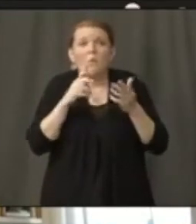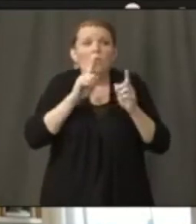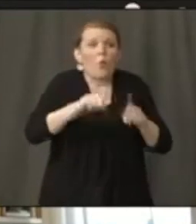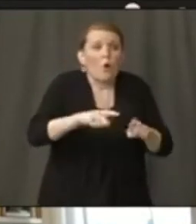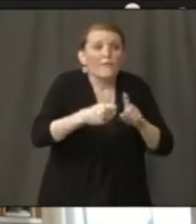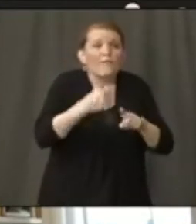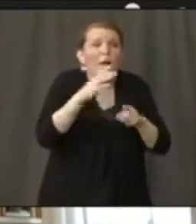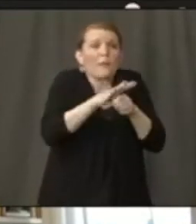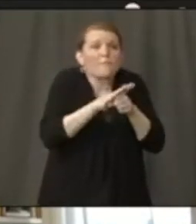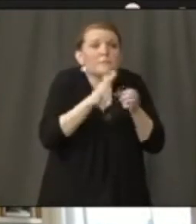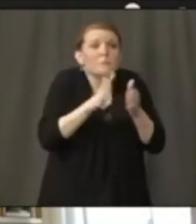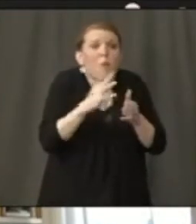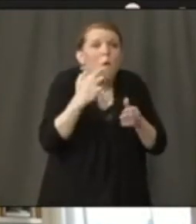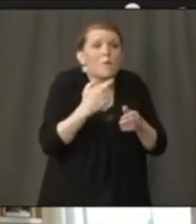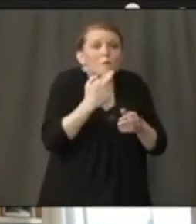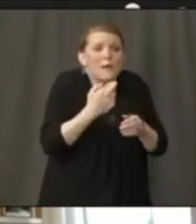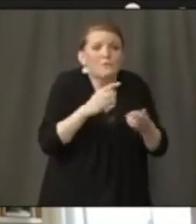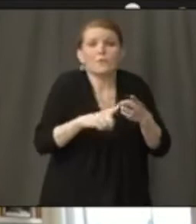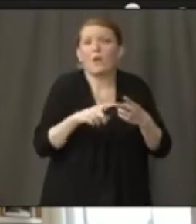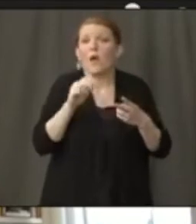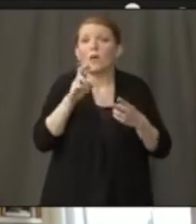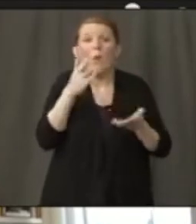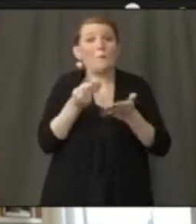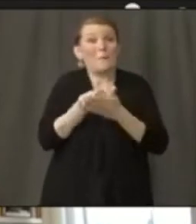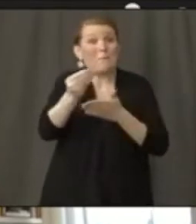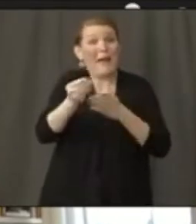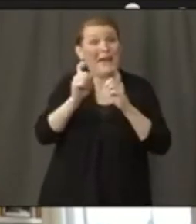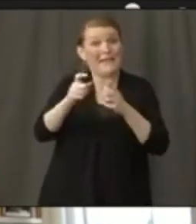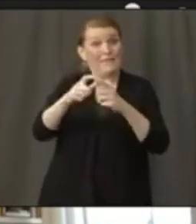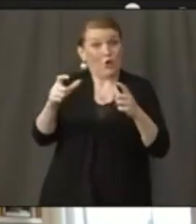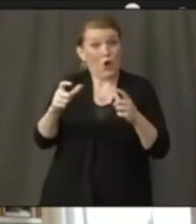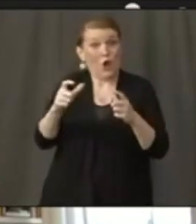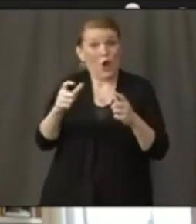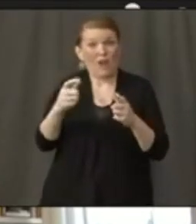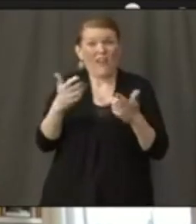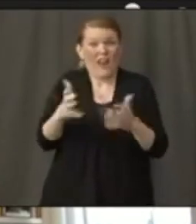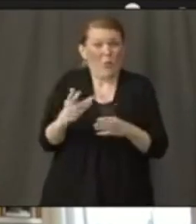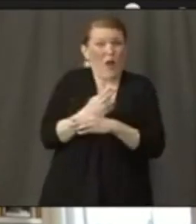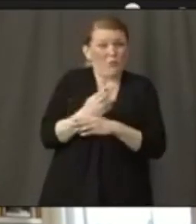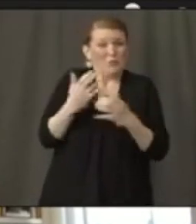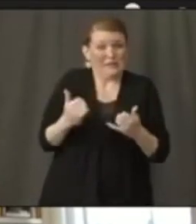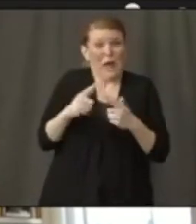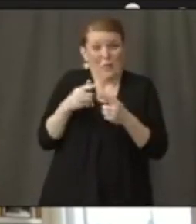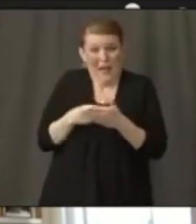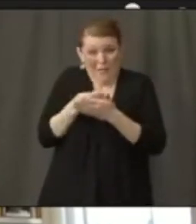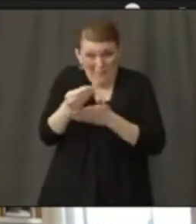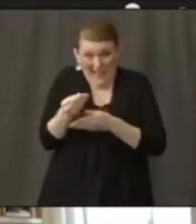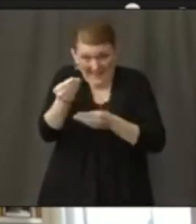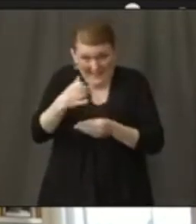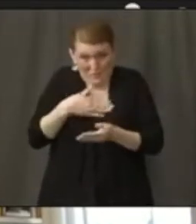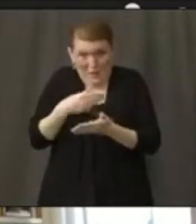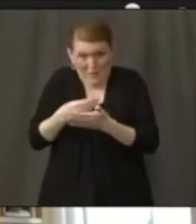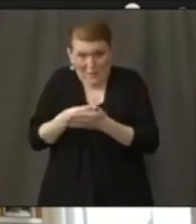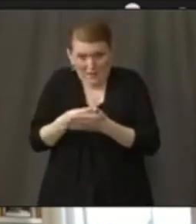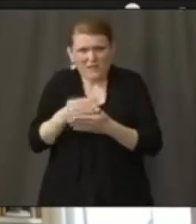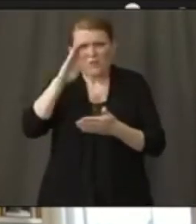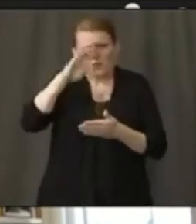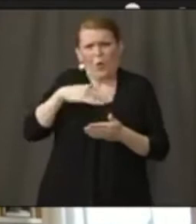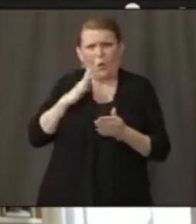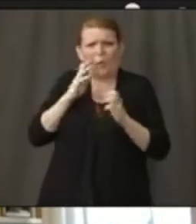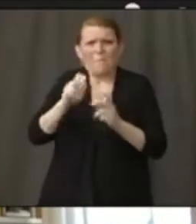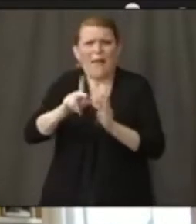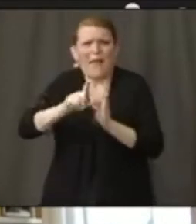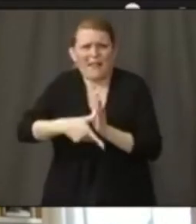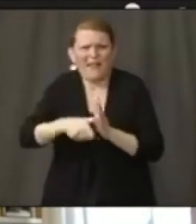operating. While much of Connecticut's economy hasn't shut down, the smaller percentage of the GDP greatly needs